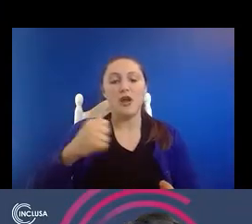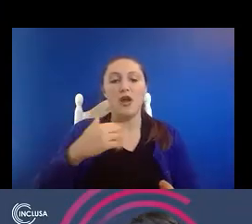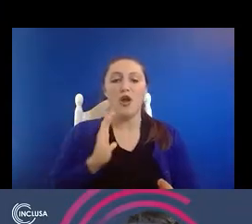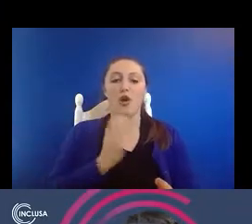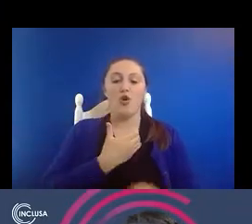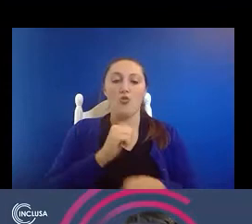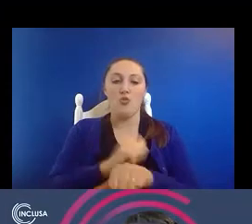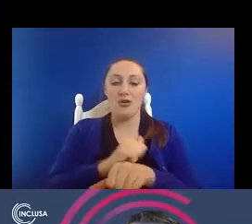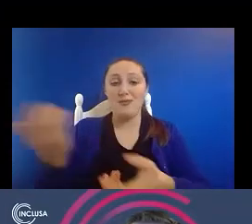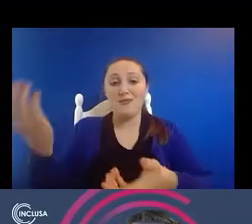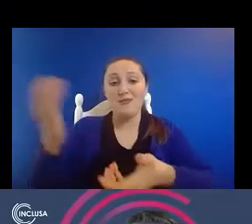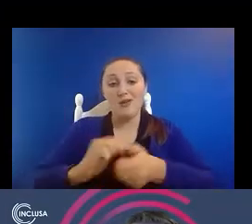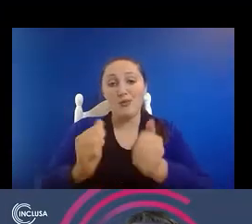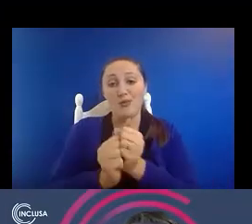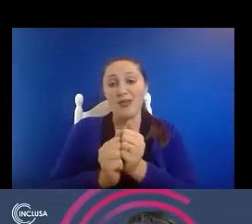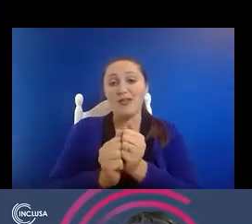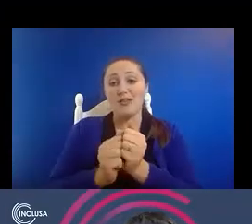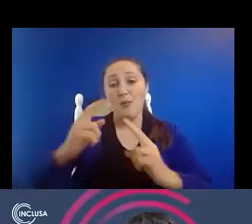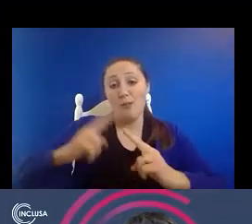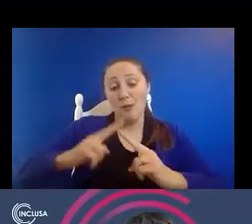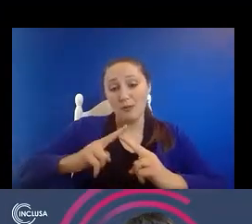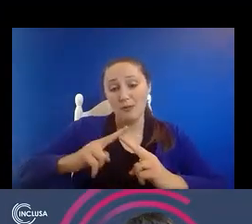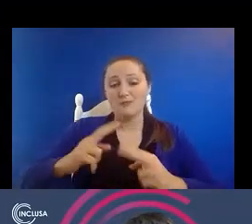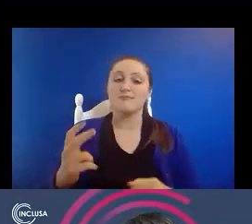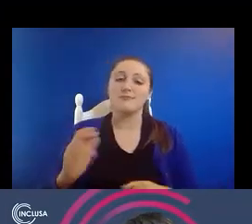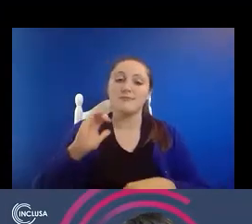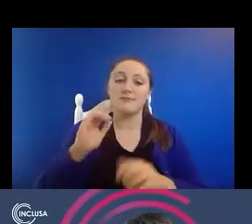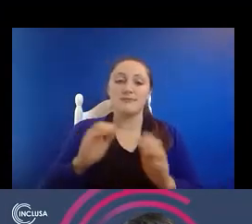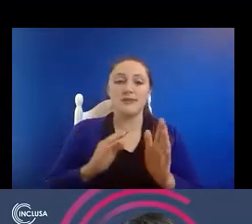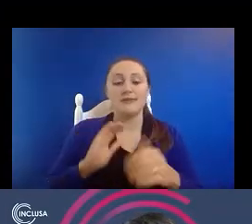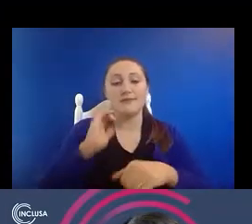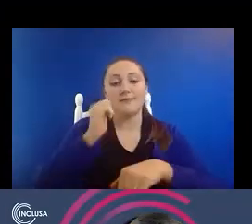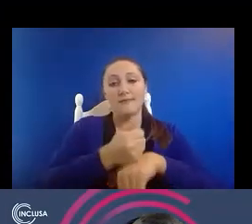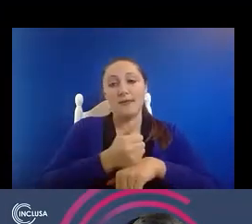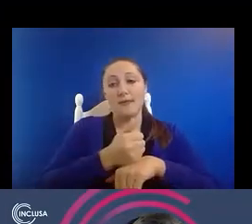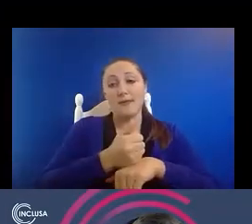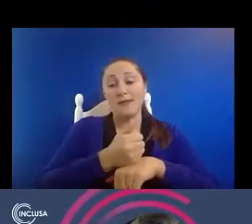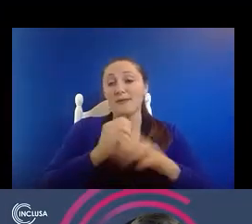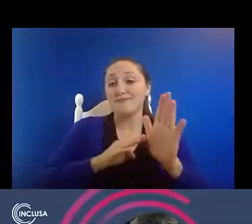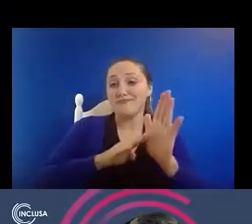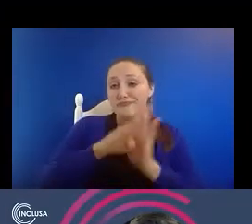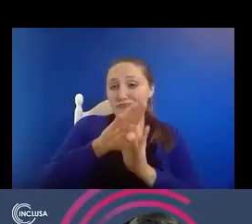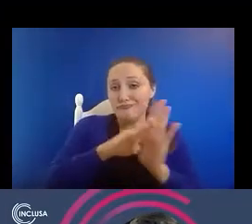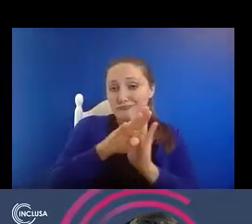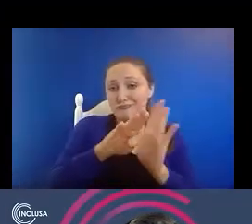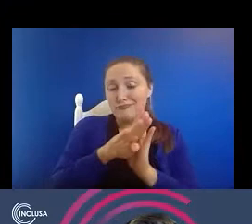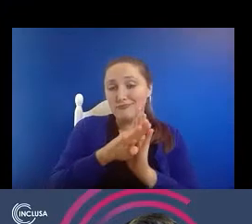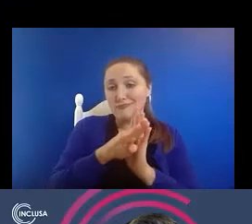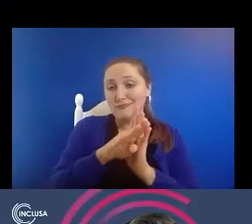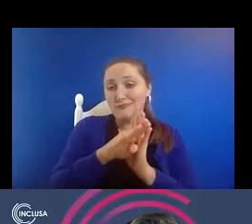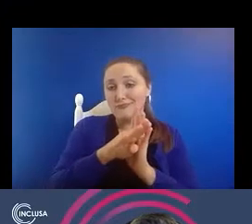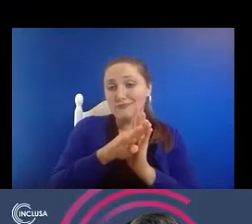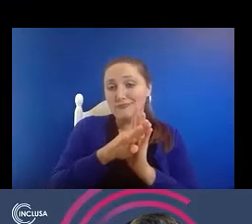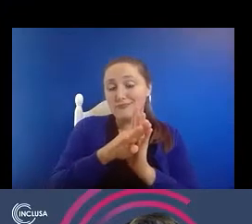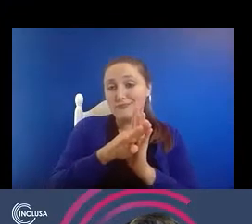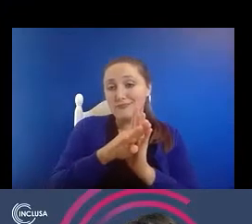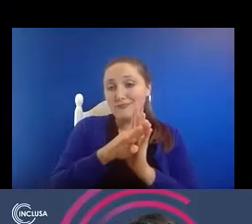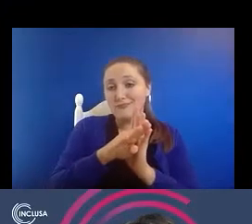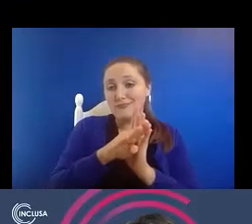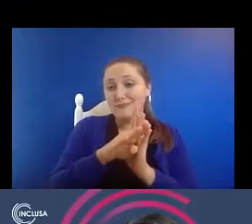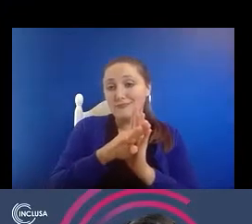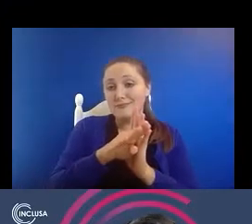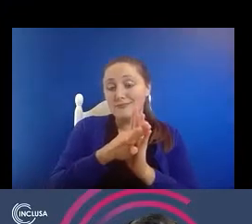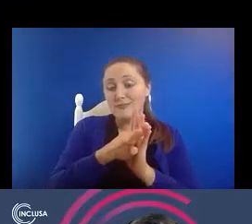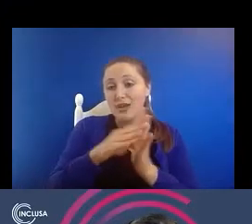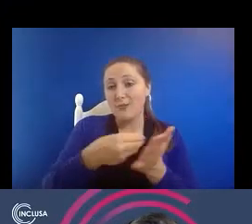provider partners in developing and implementing a value-based purchasing model for supported employment services. Just really quickly,